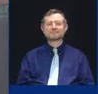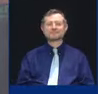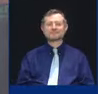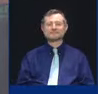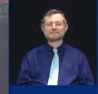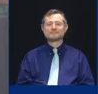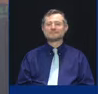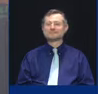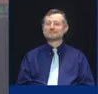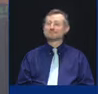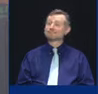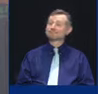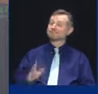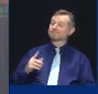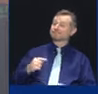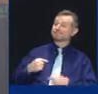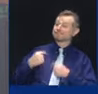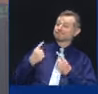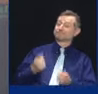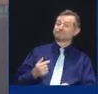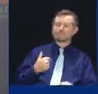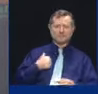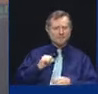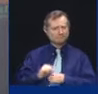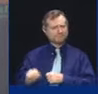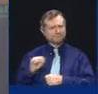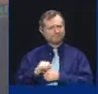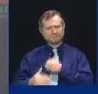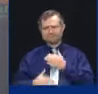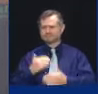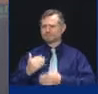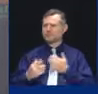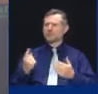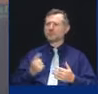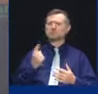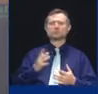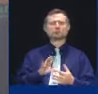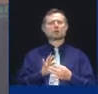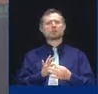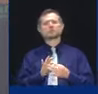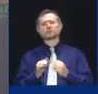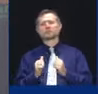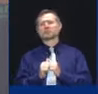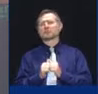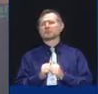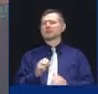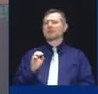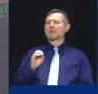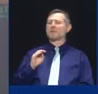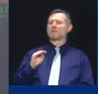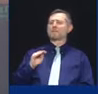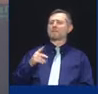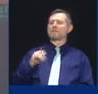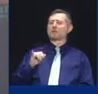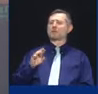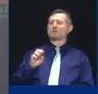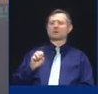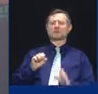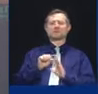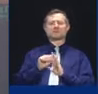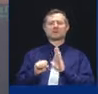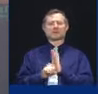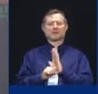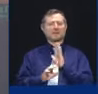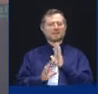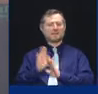Throughout our journey, we've always had a wonderful relationship with Empire State Development and New York State. And I'd like to take this